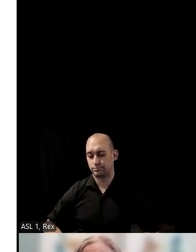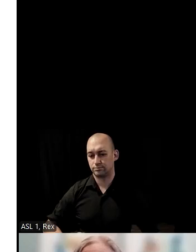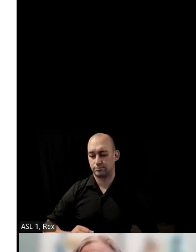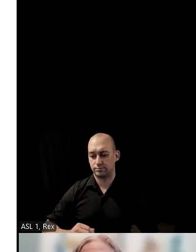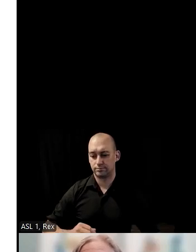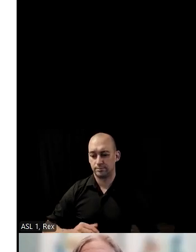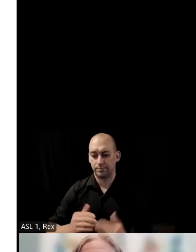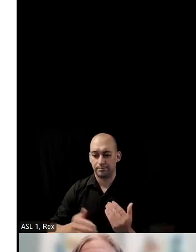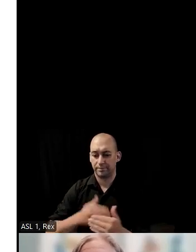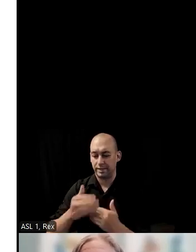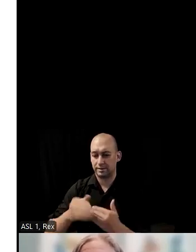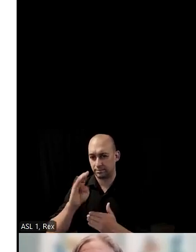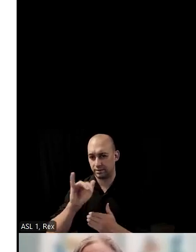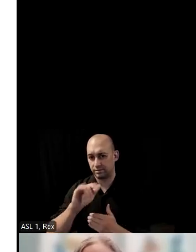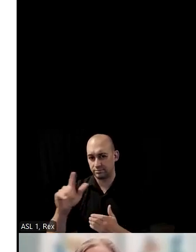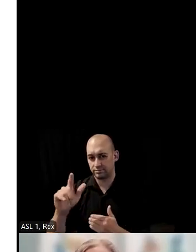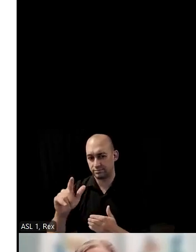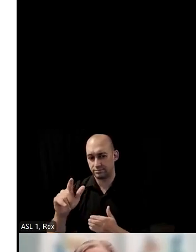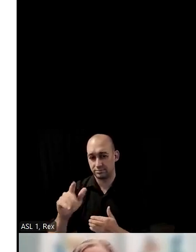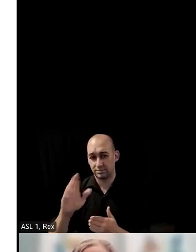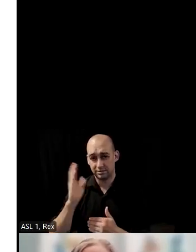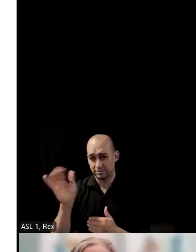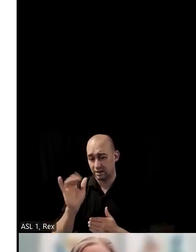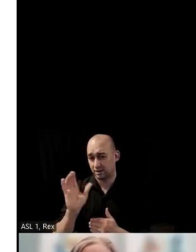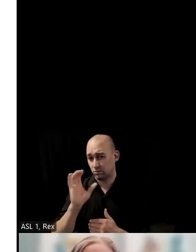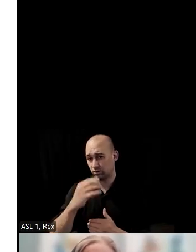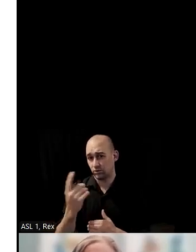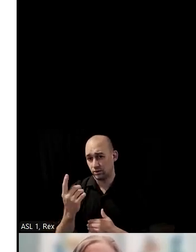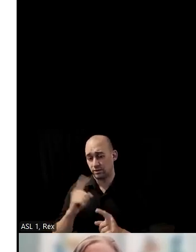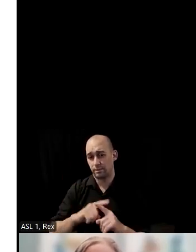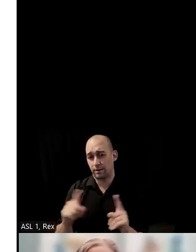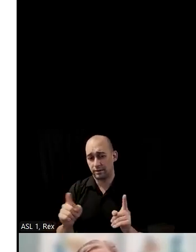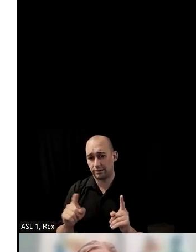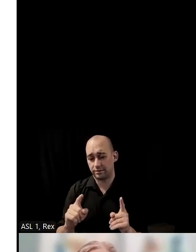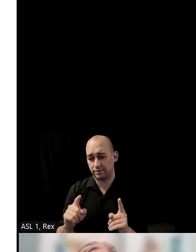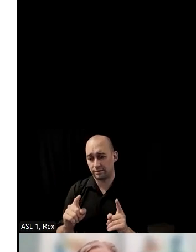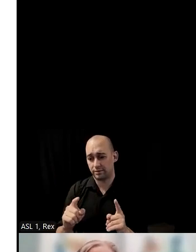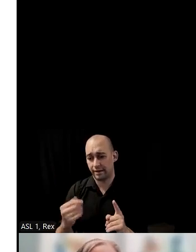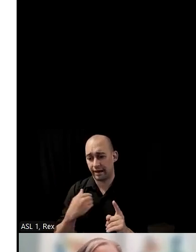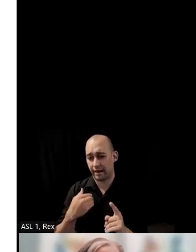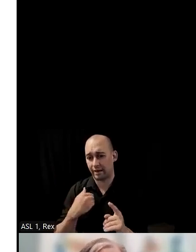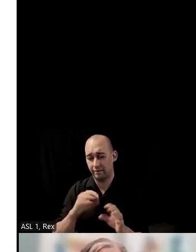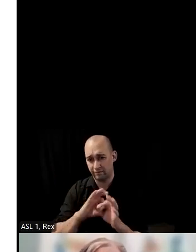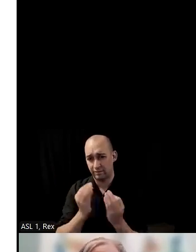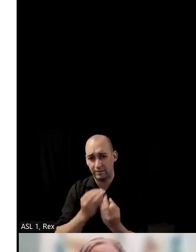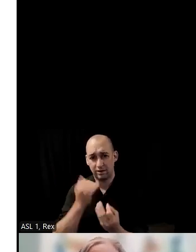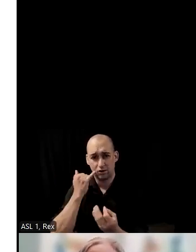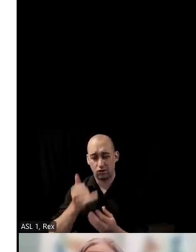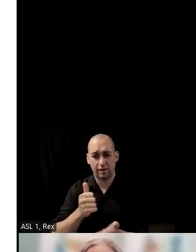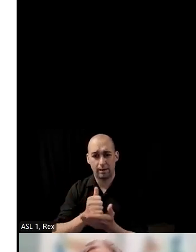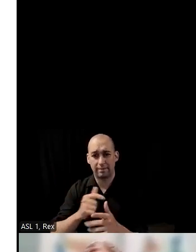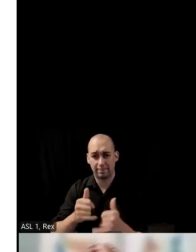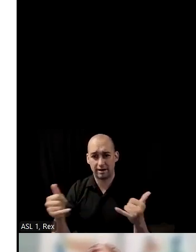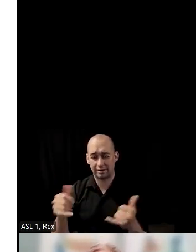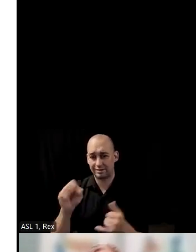The next bill may seem like an odd one for me to be bringing up here, but we have had families calling our helpline. San Diego